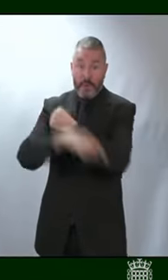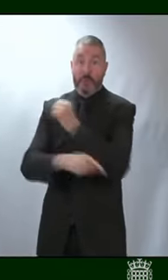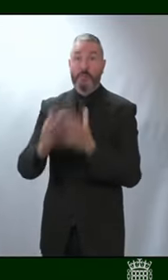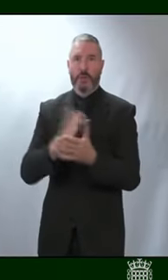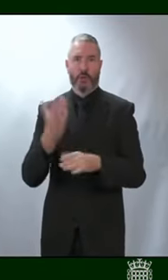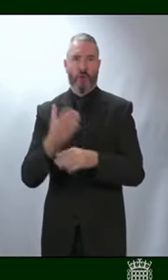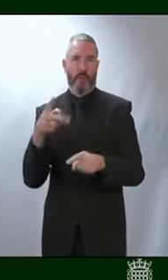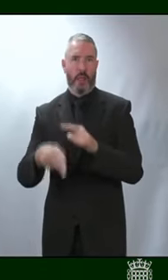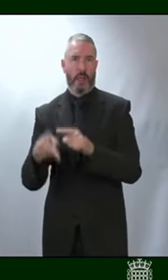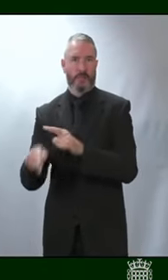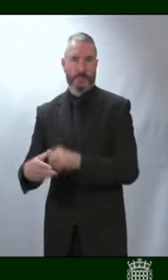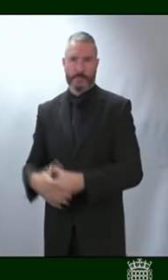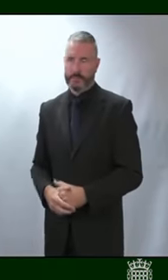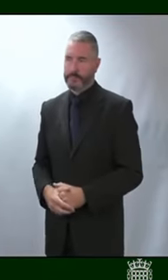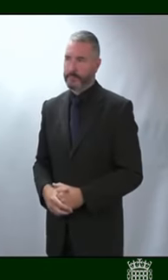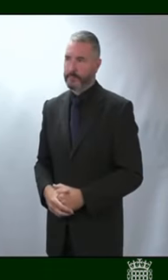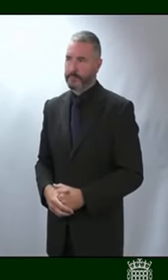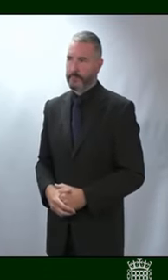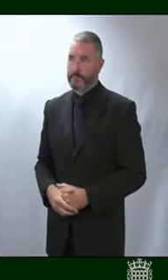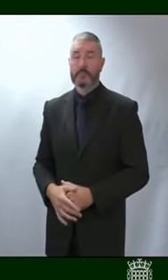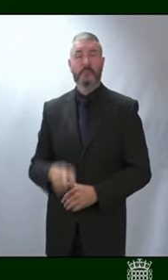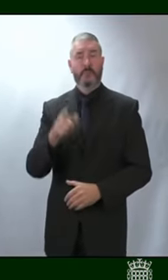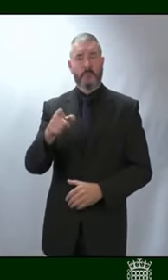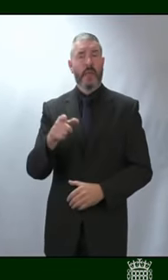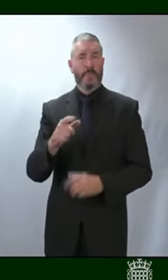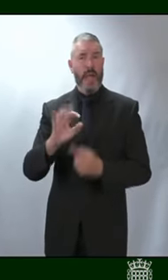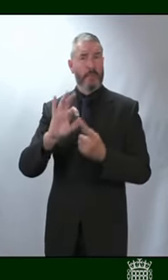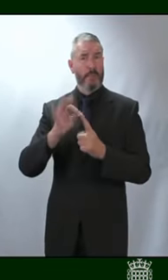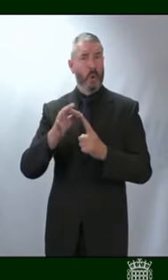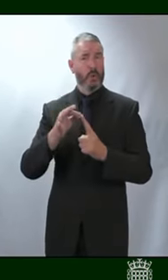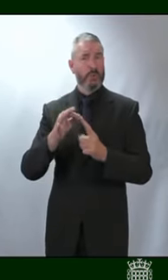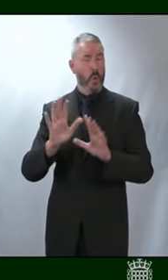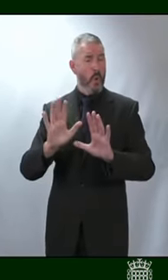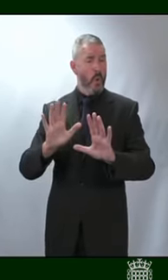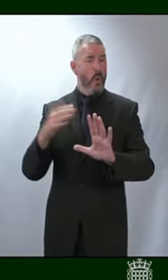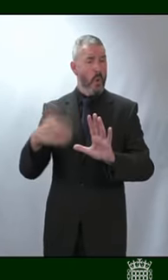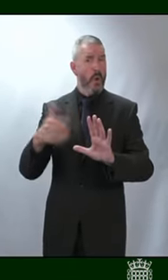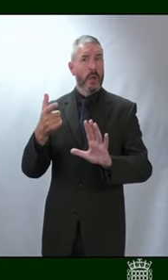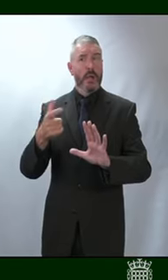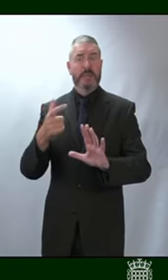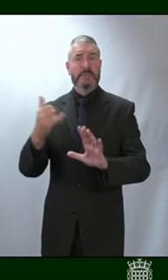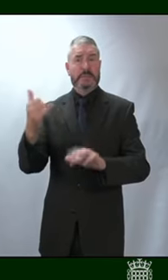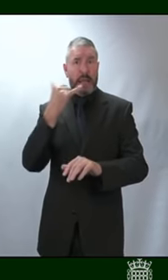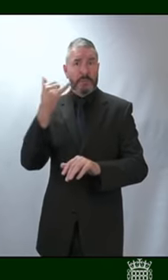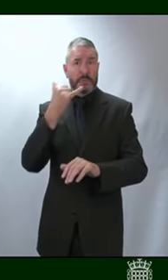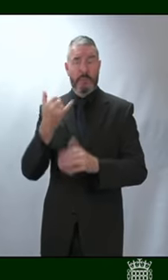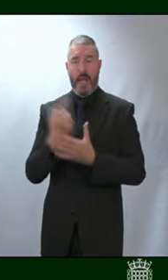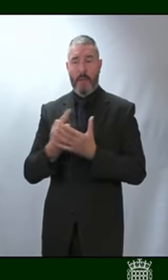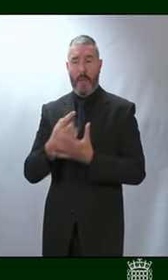Mr. Speaker, he makes the Honourable makes a powerful point of scepticism about the